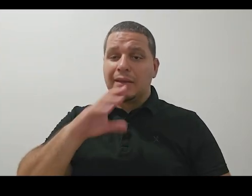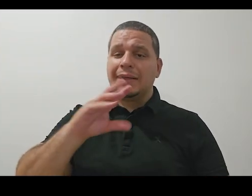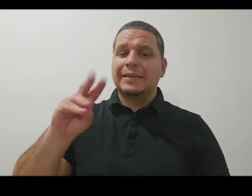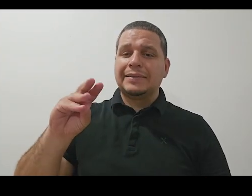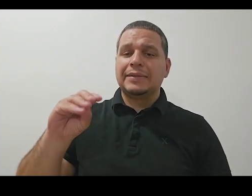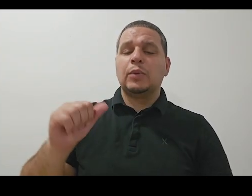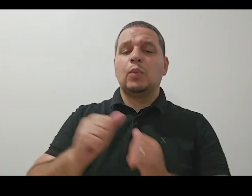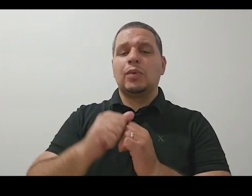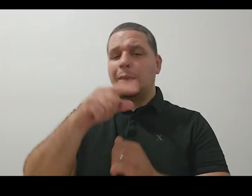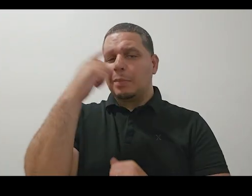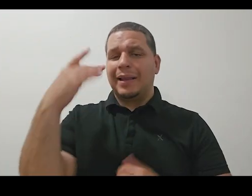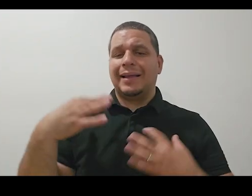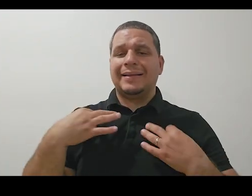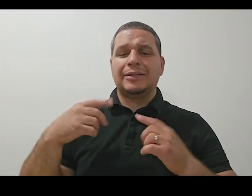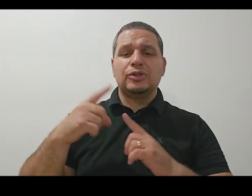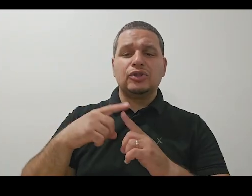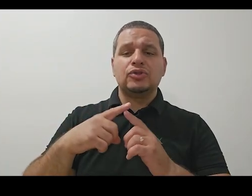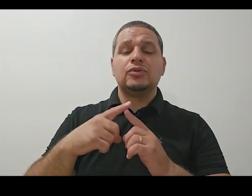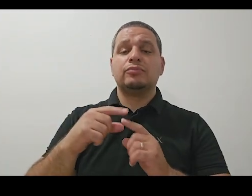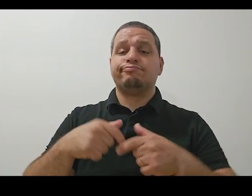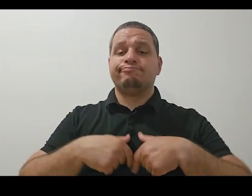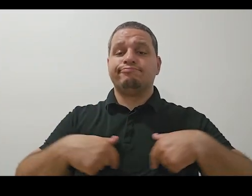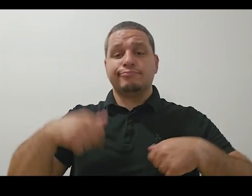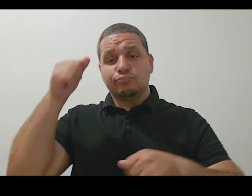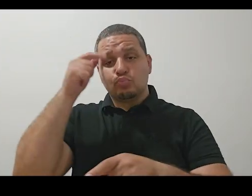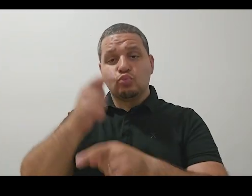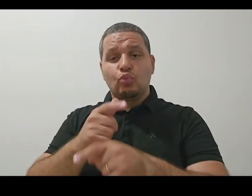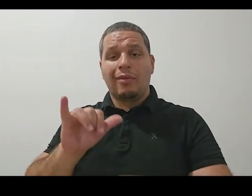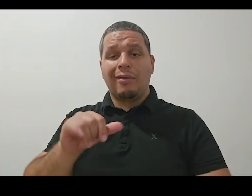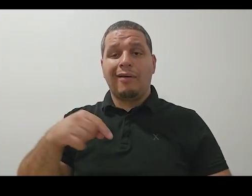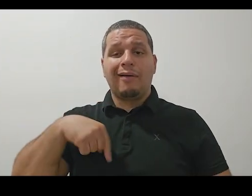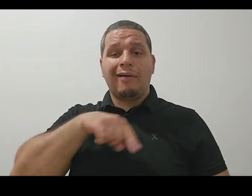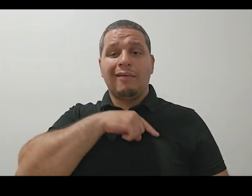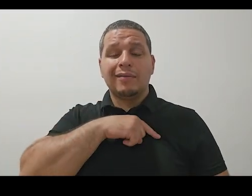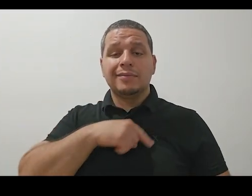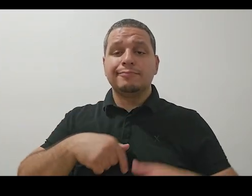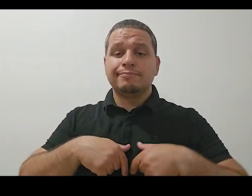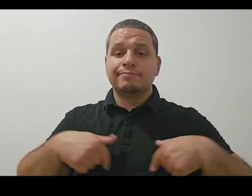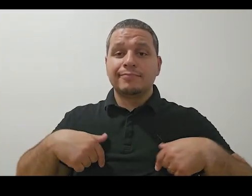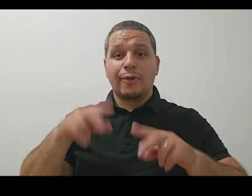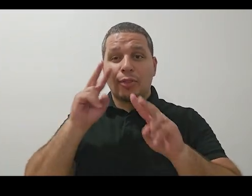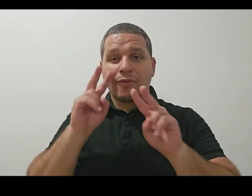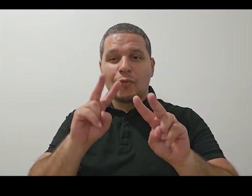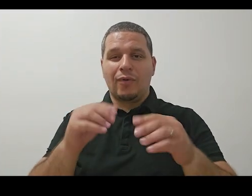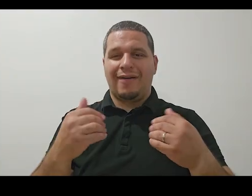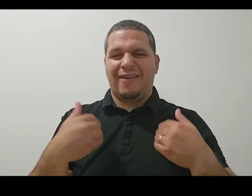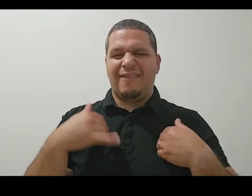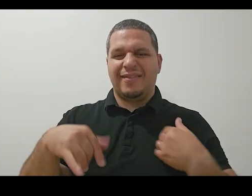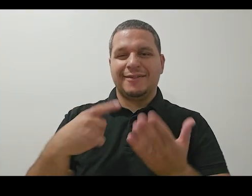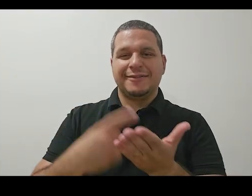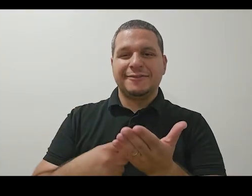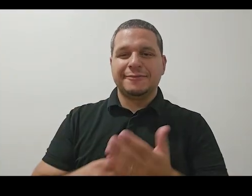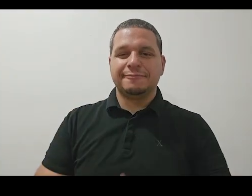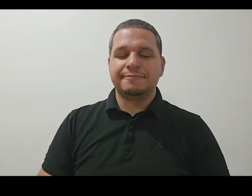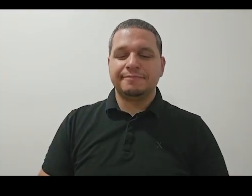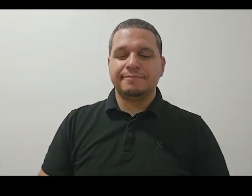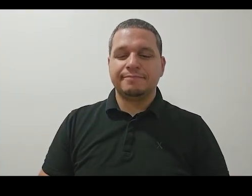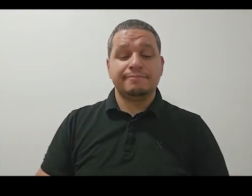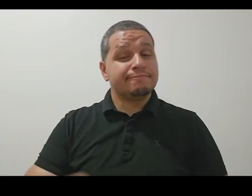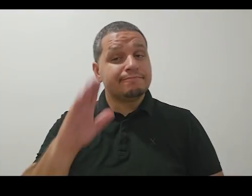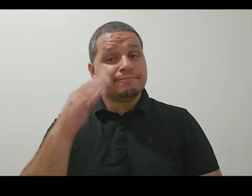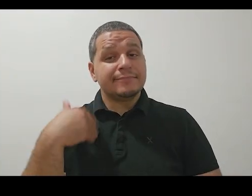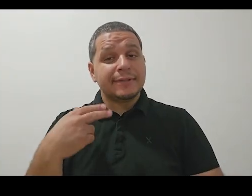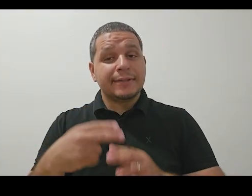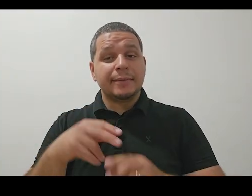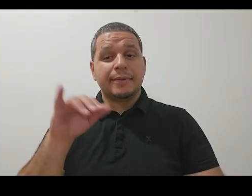T-shirt on that says "Brothers Like Us," and looking forward to this discussion. My name is Ewan